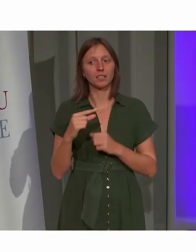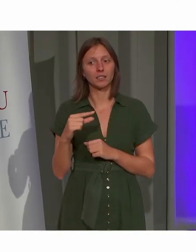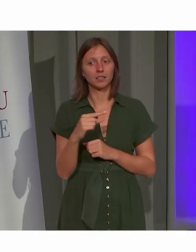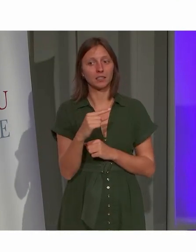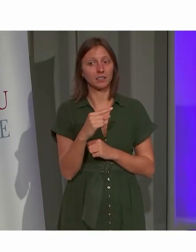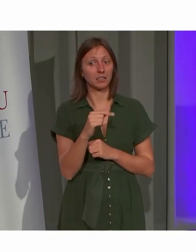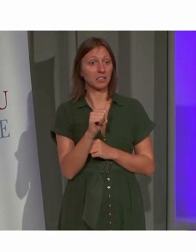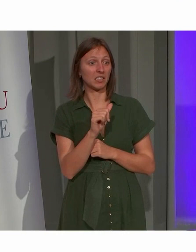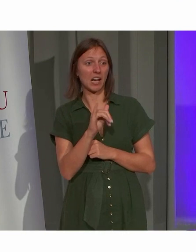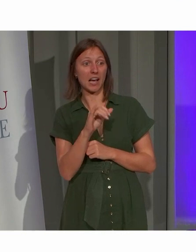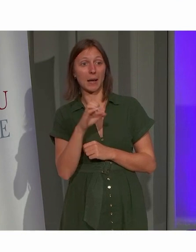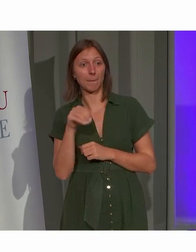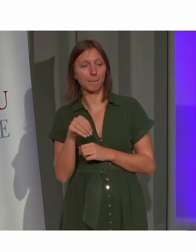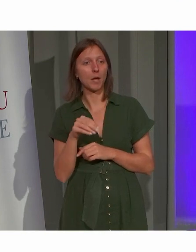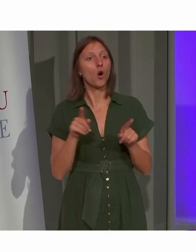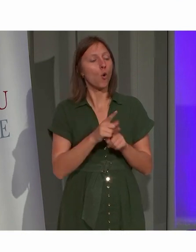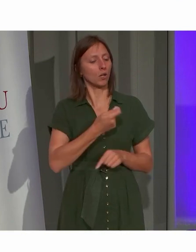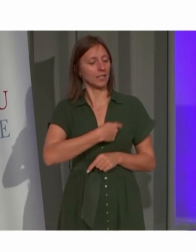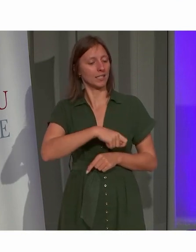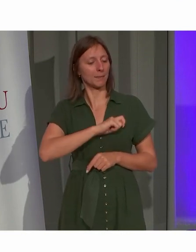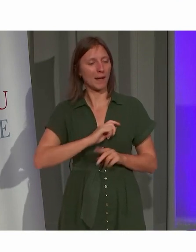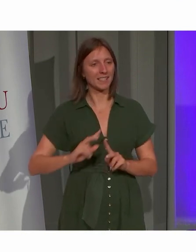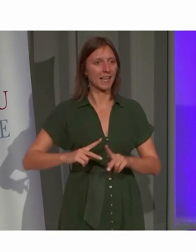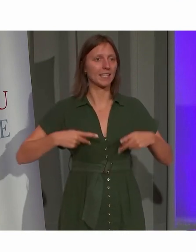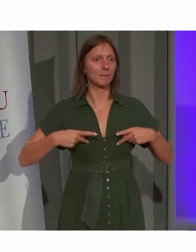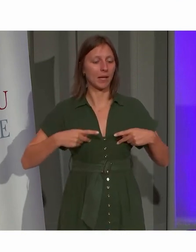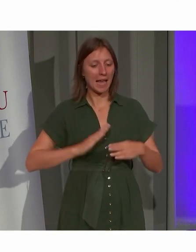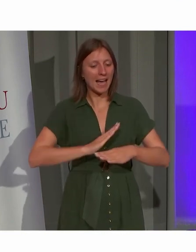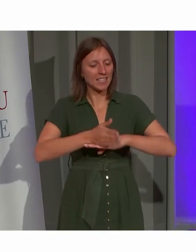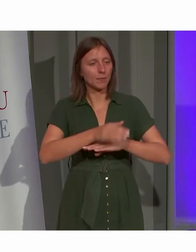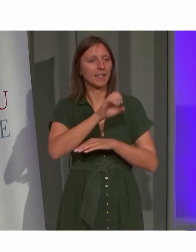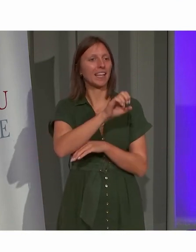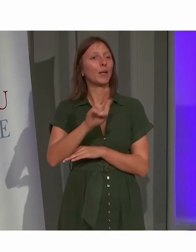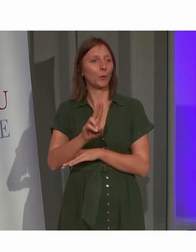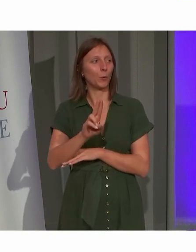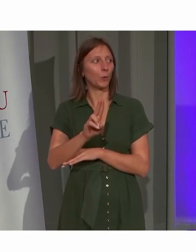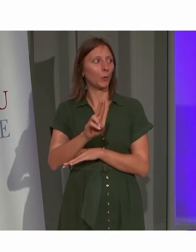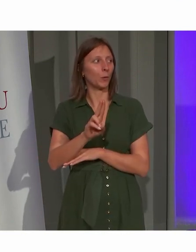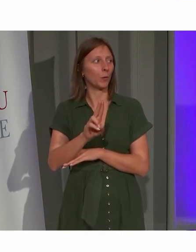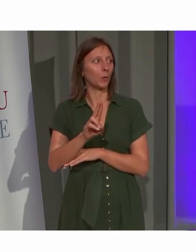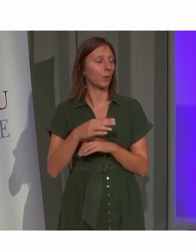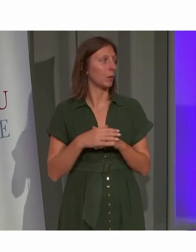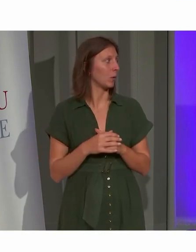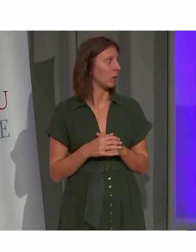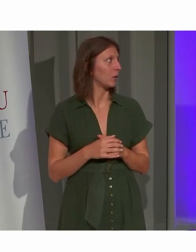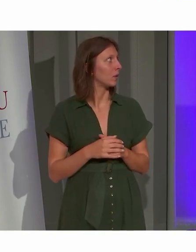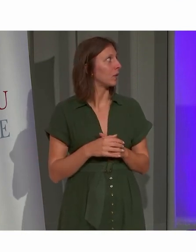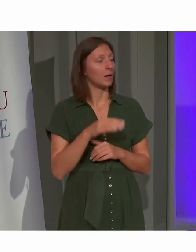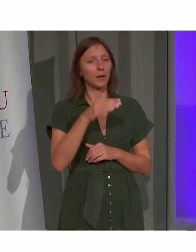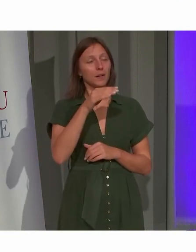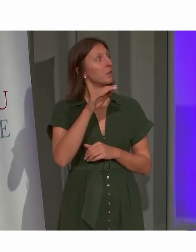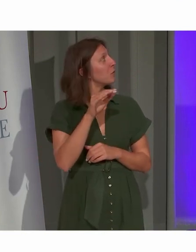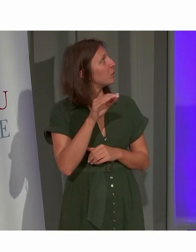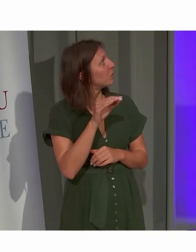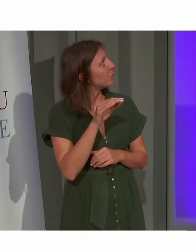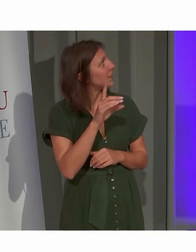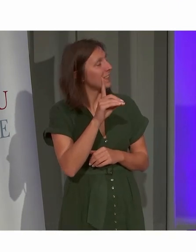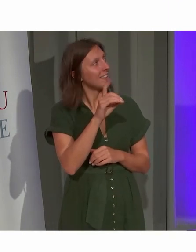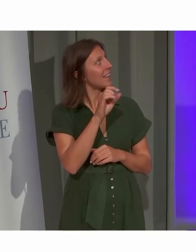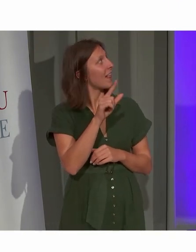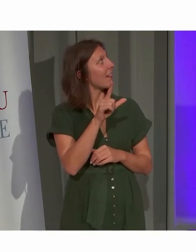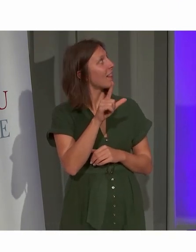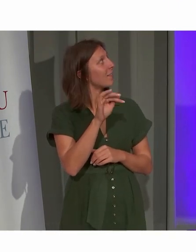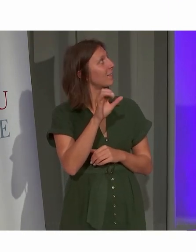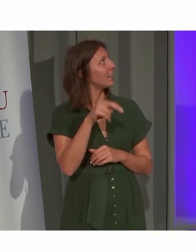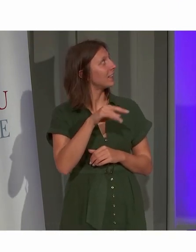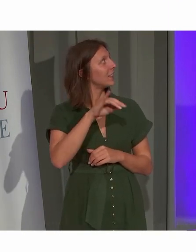University of Jaén, and he is also the Spanish expert of Accessible EU. Delfin Jimenez Martin will